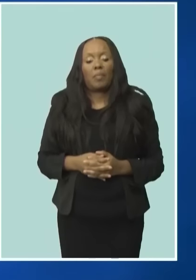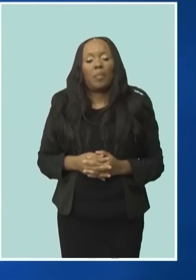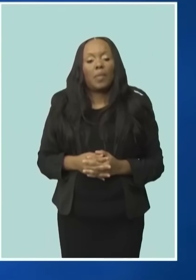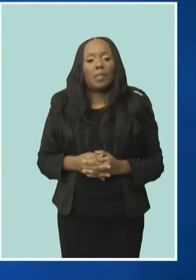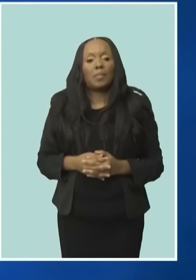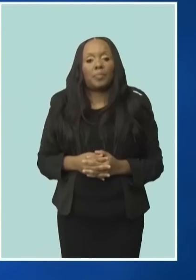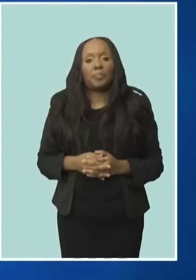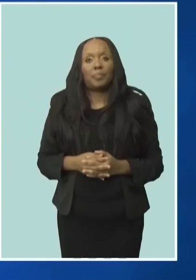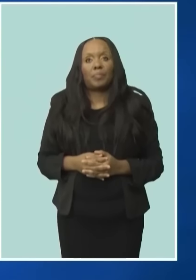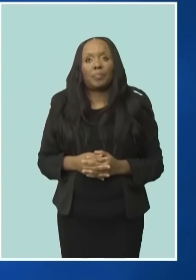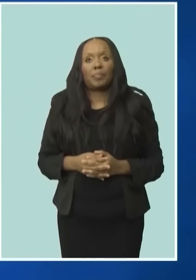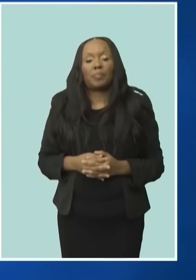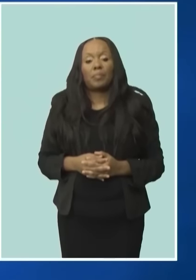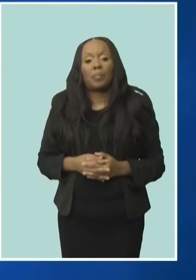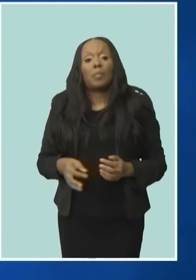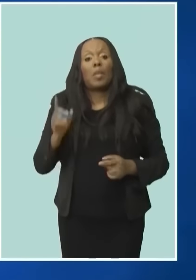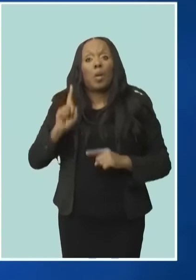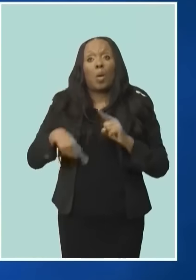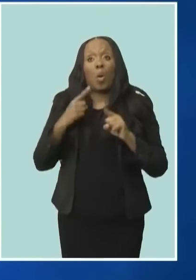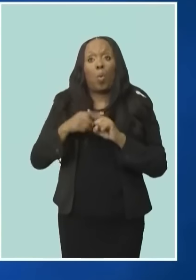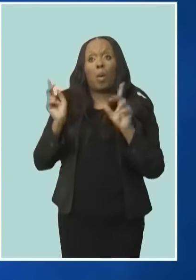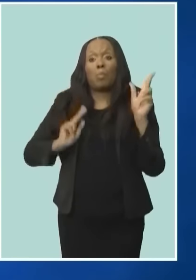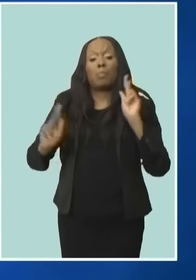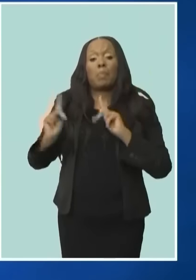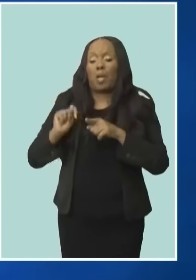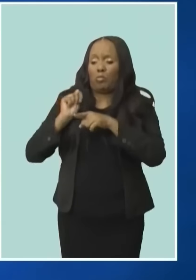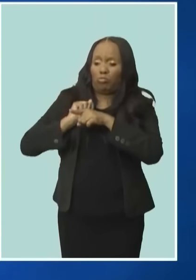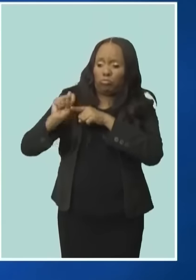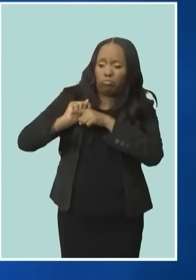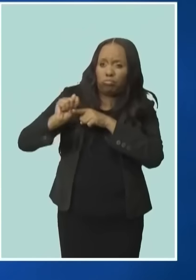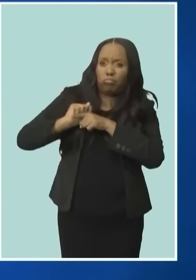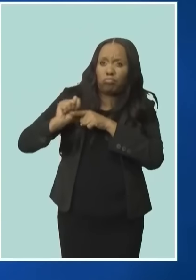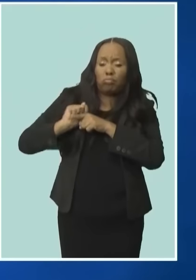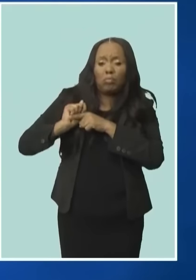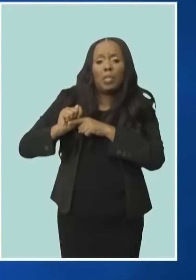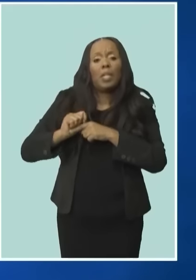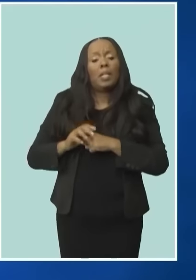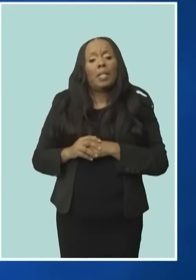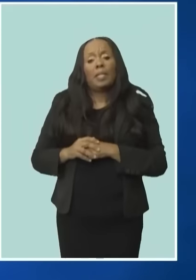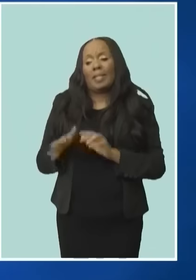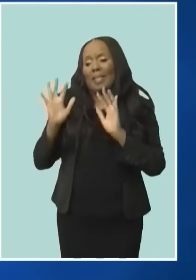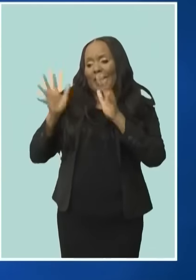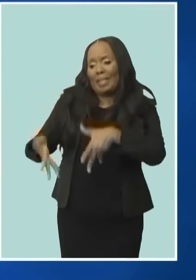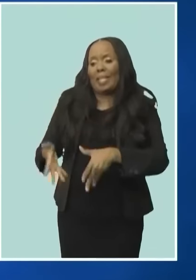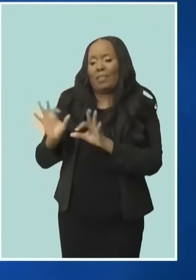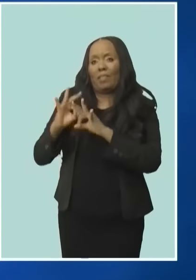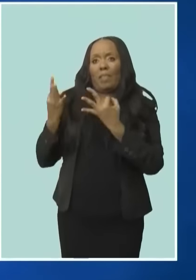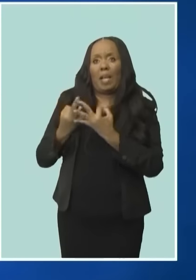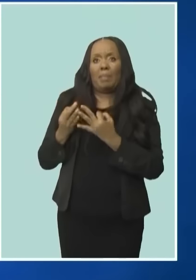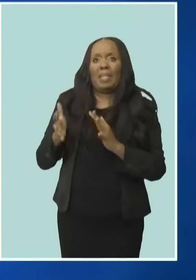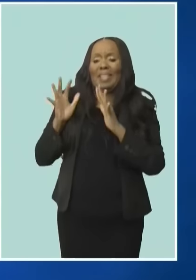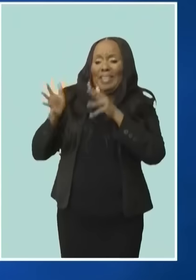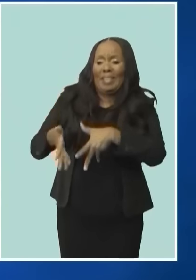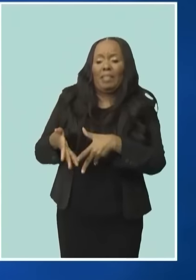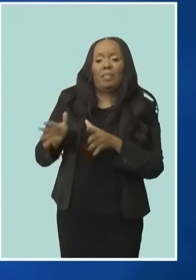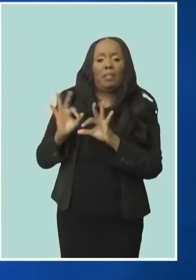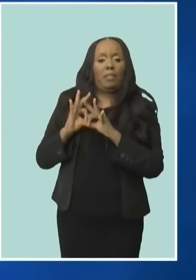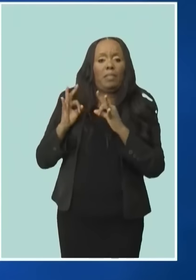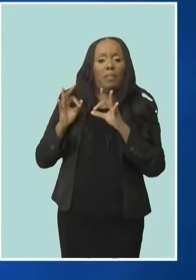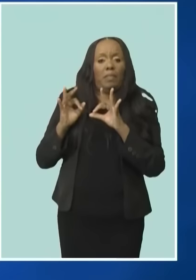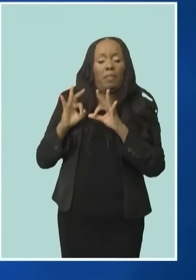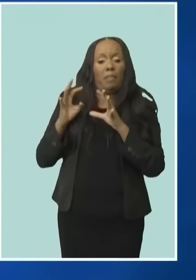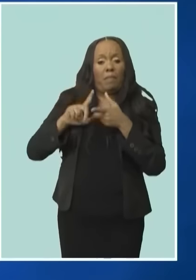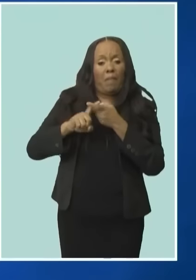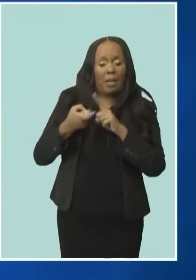to engage in intense training to join the ranks of the Barbados Prison Service. And Minister of Information and Home